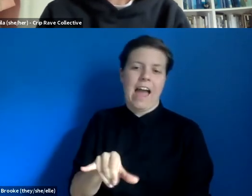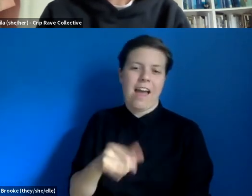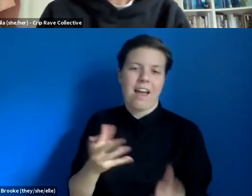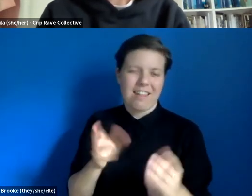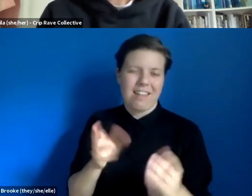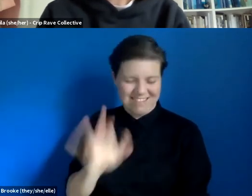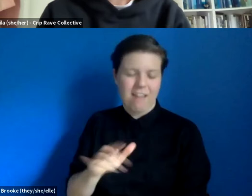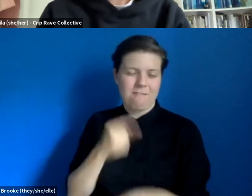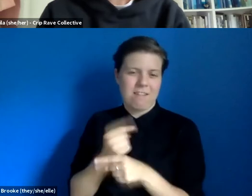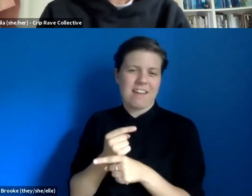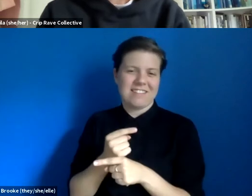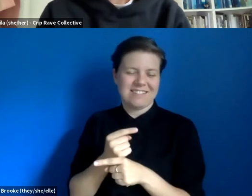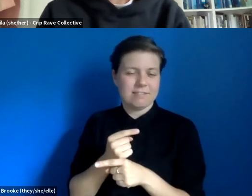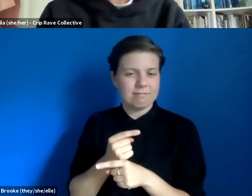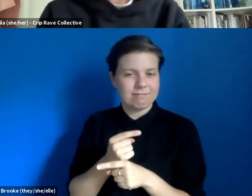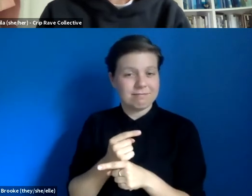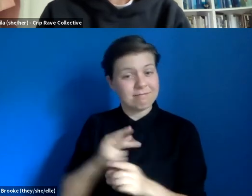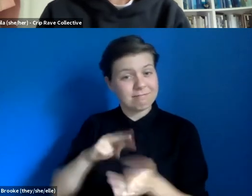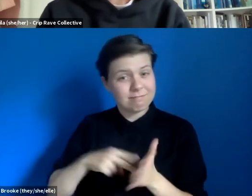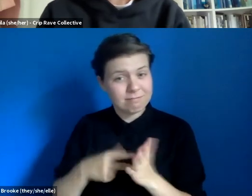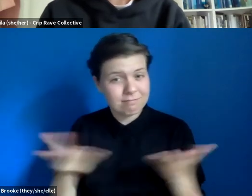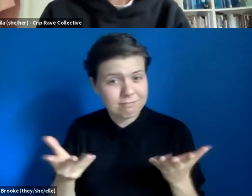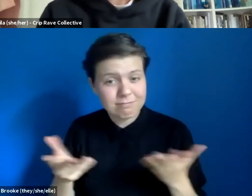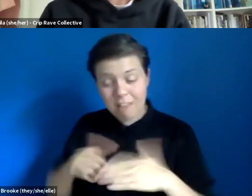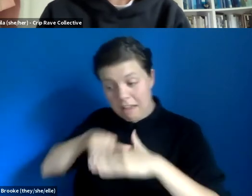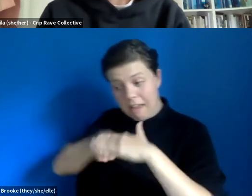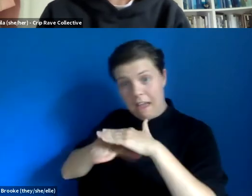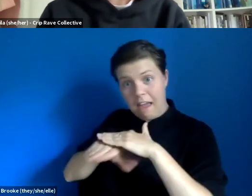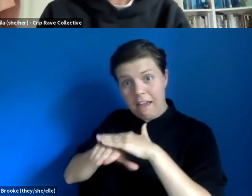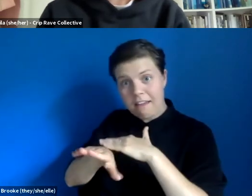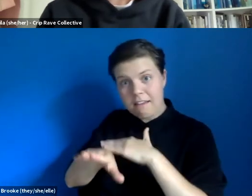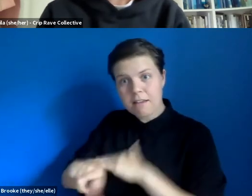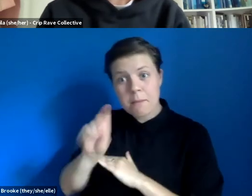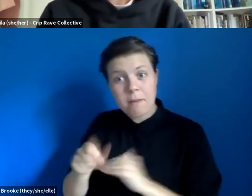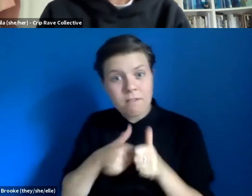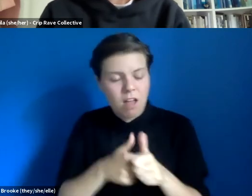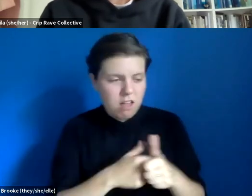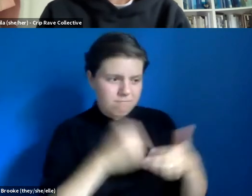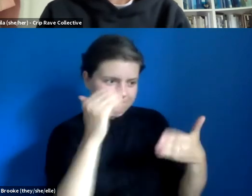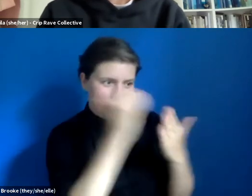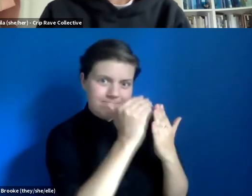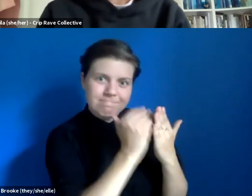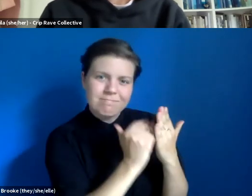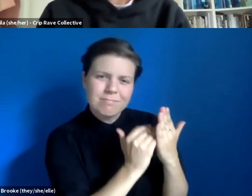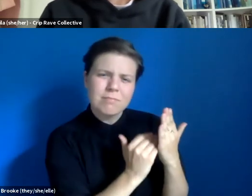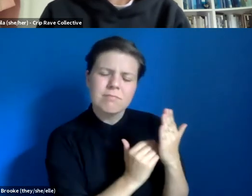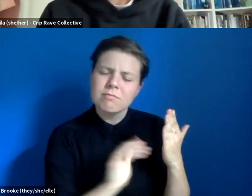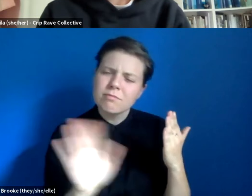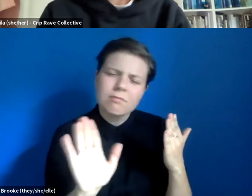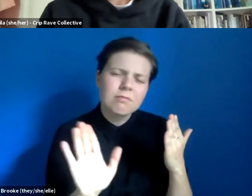approach. It shouldn't be based on a recipe book. There should be room for